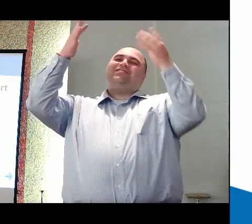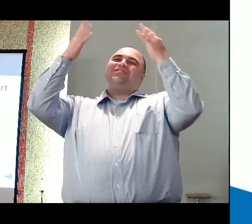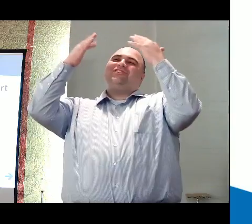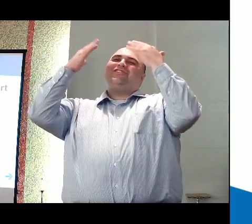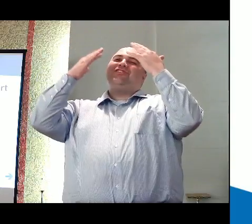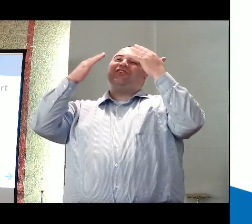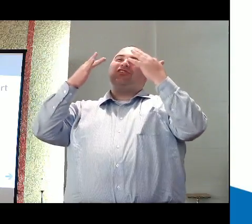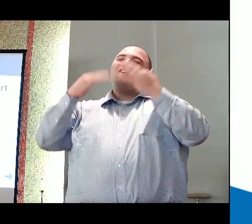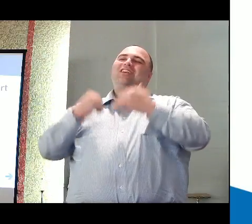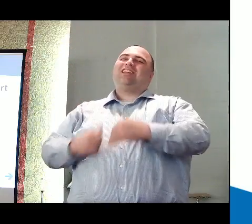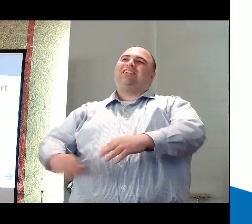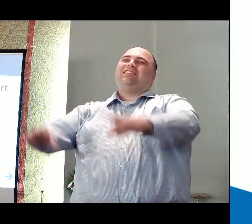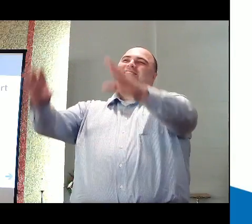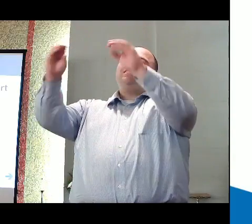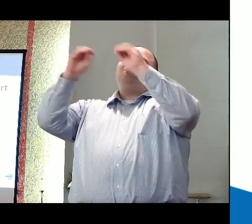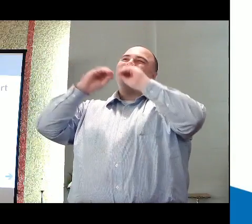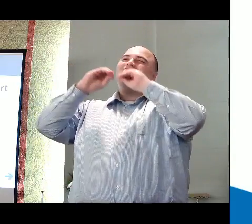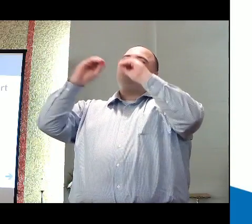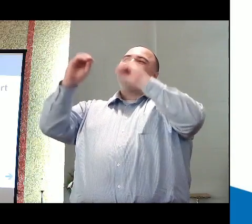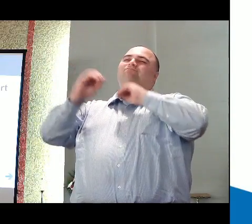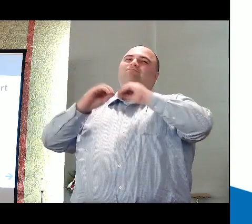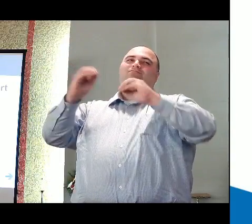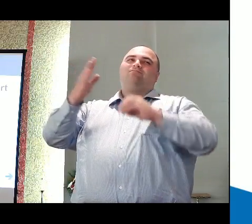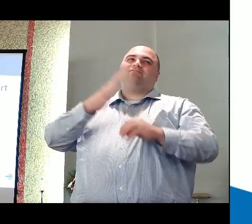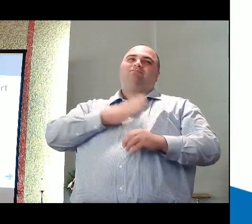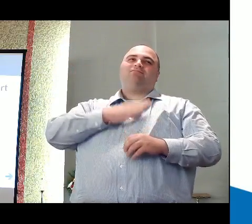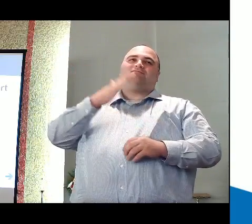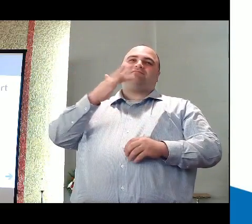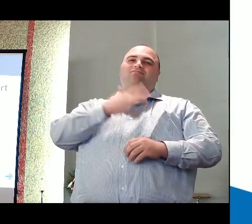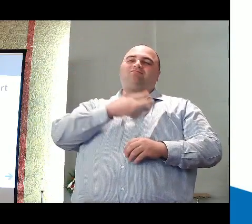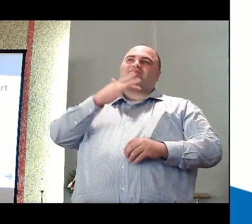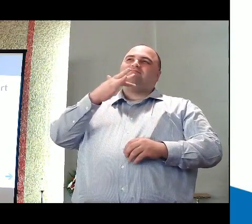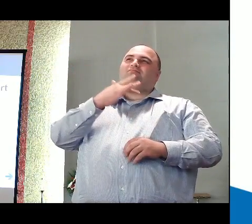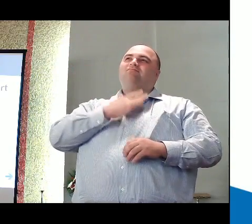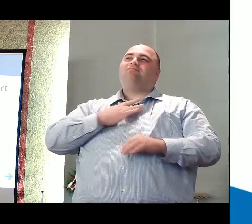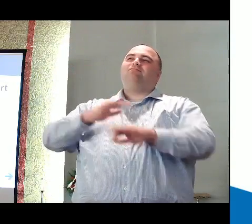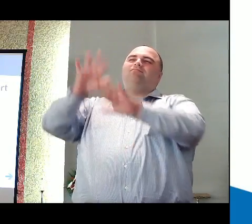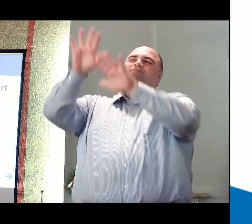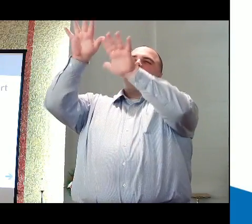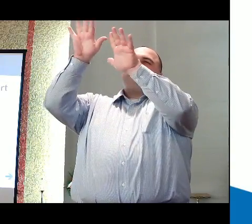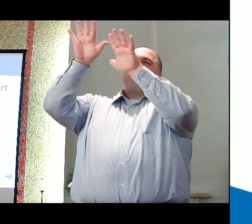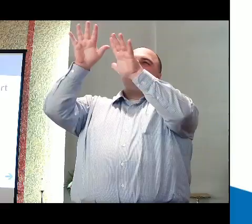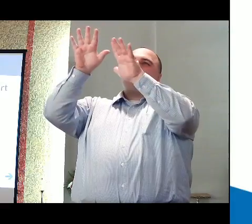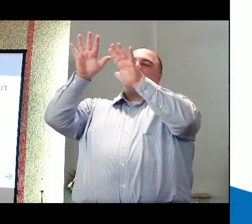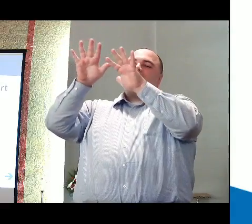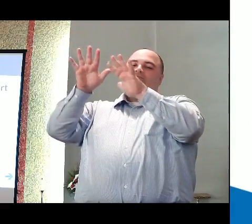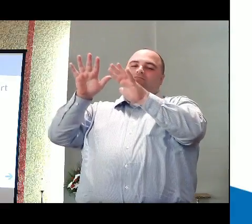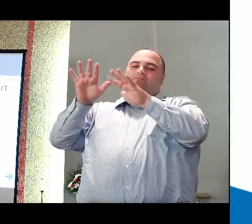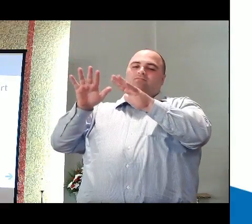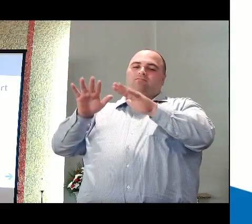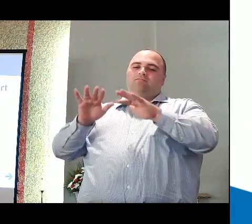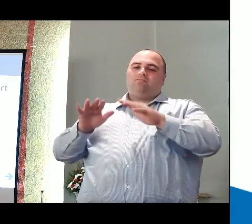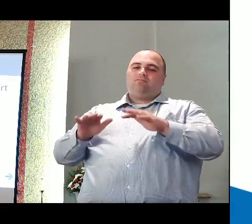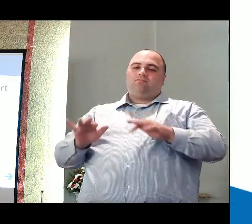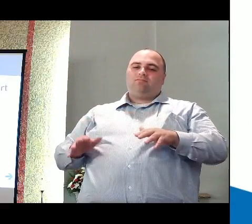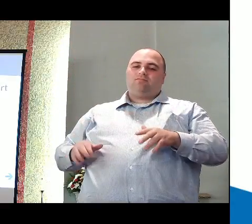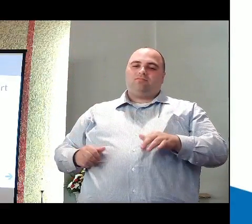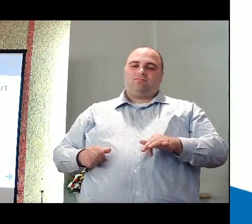'Twas grace that taught my heart